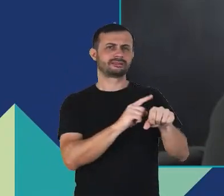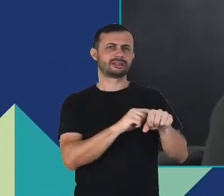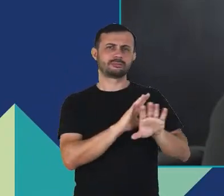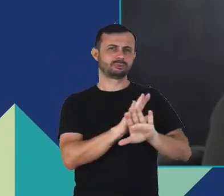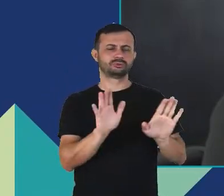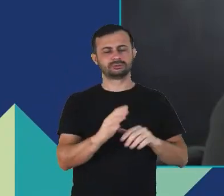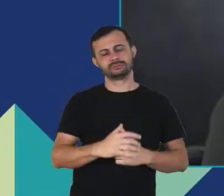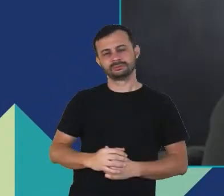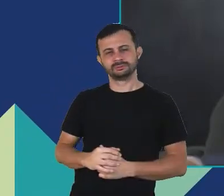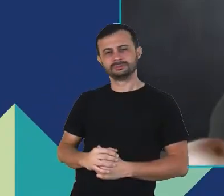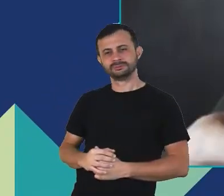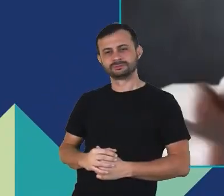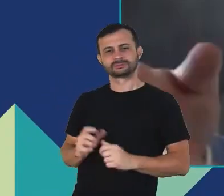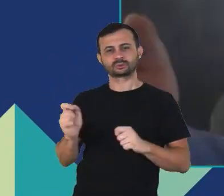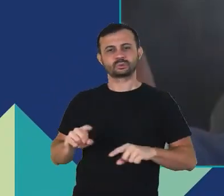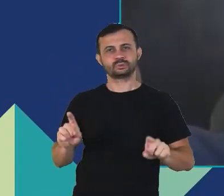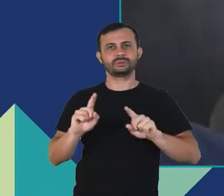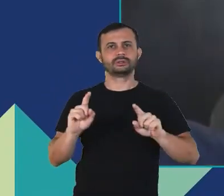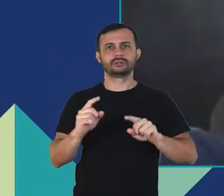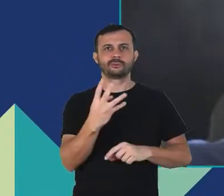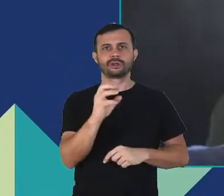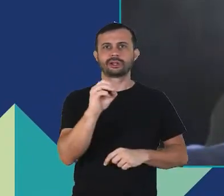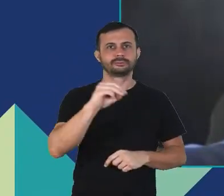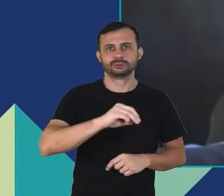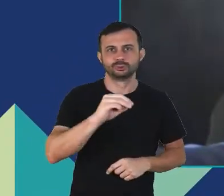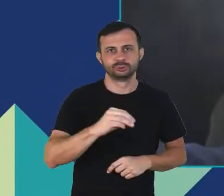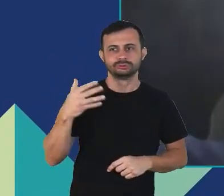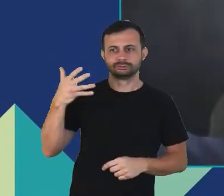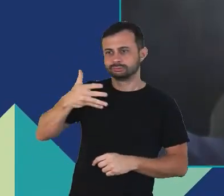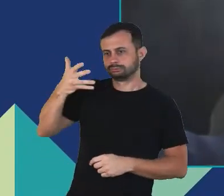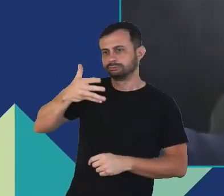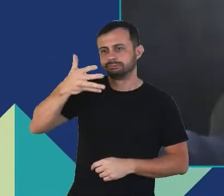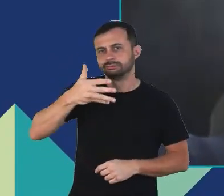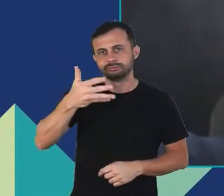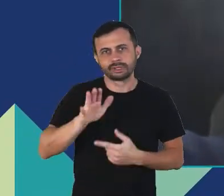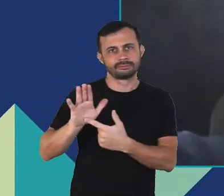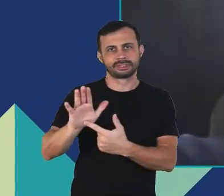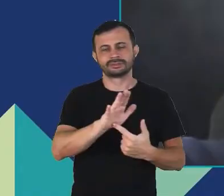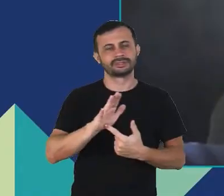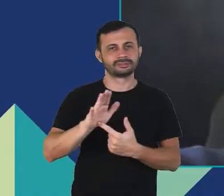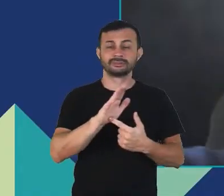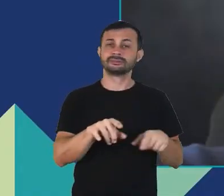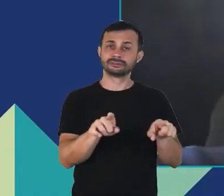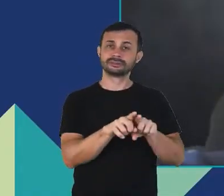this presentation. It's no different than geophysics. One can talk about